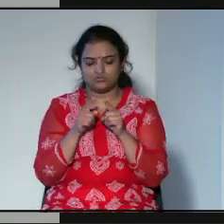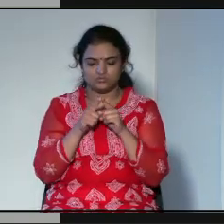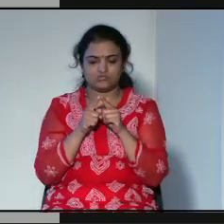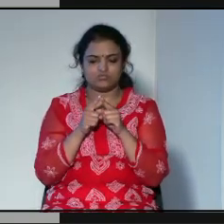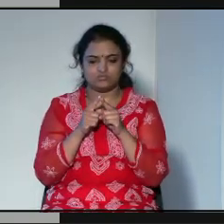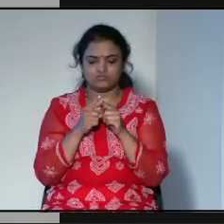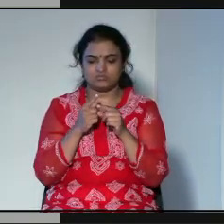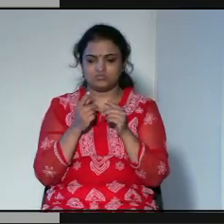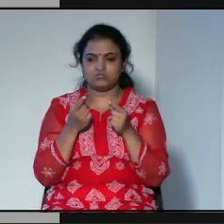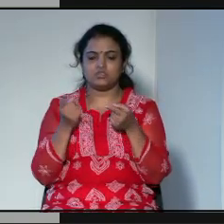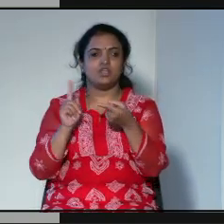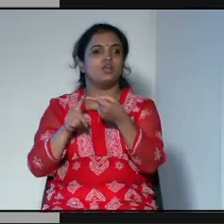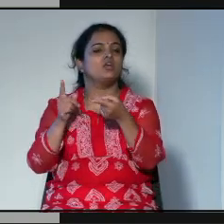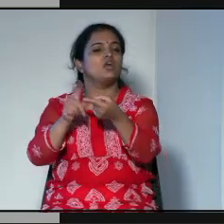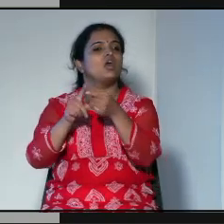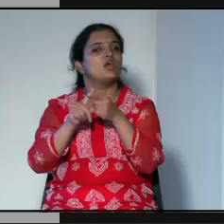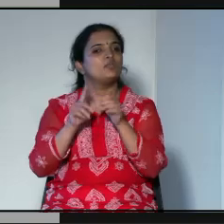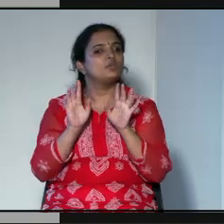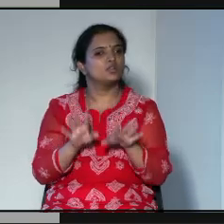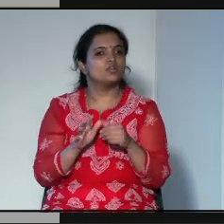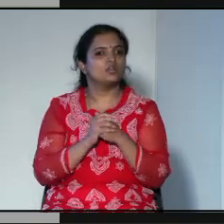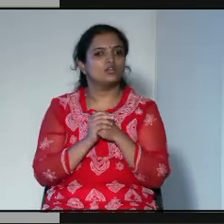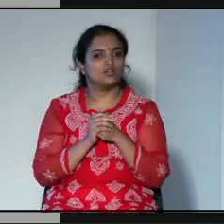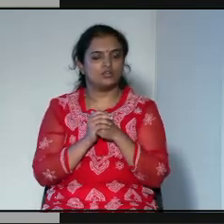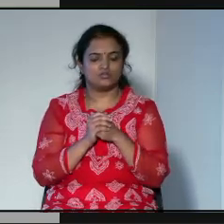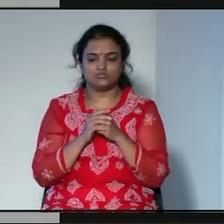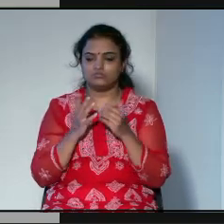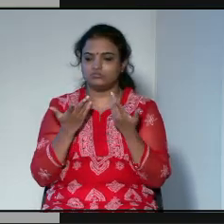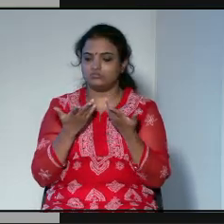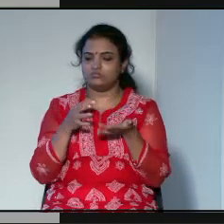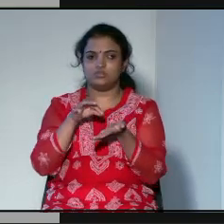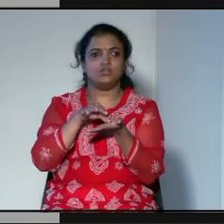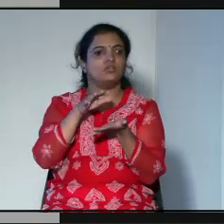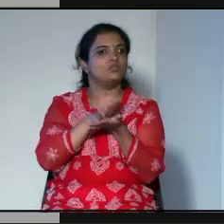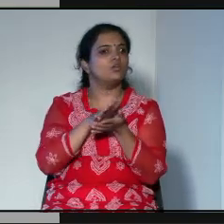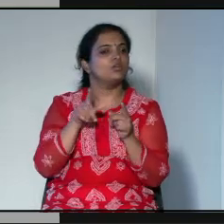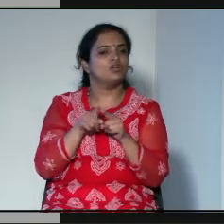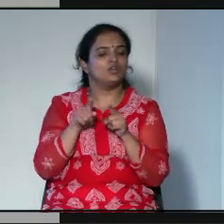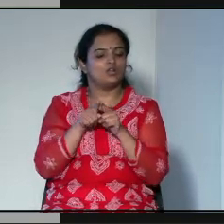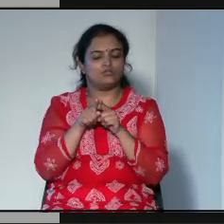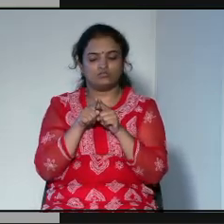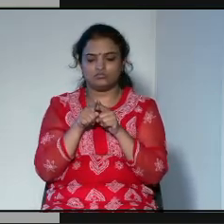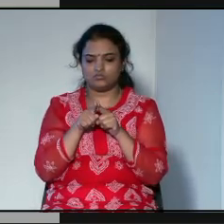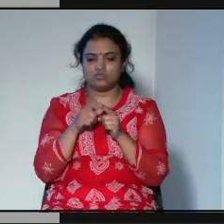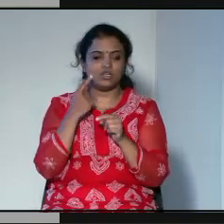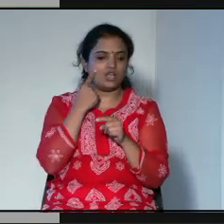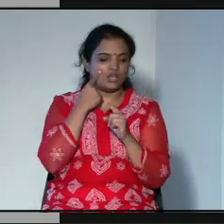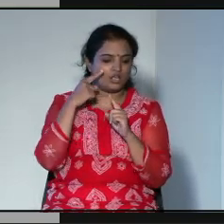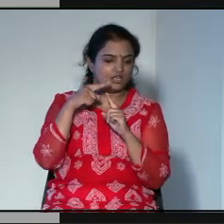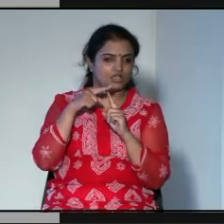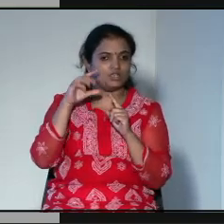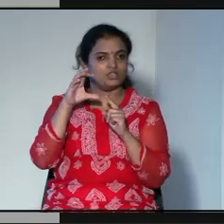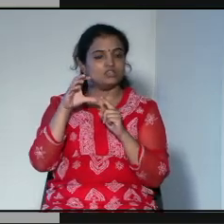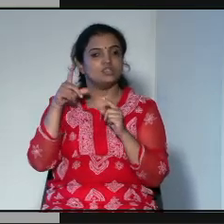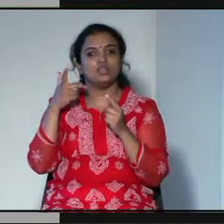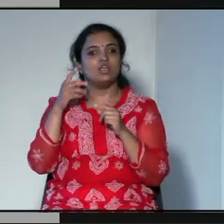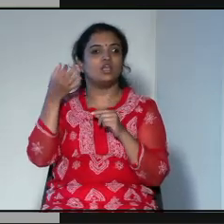uncertainty before it found a buyer and a permanent home in the lawns of the ITC Moria in New